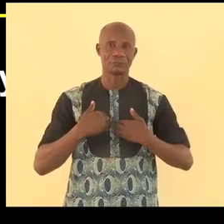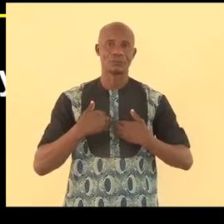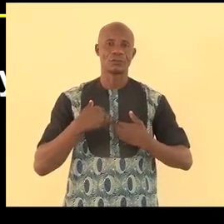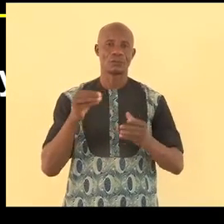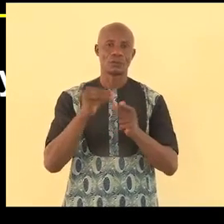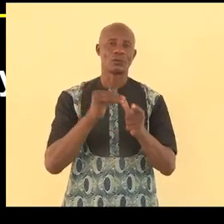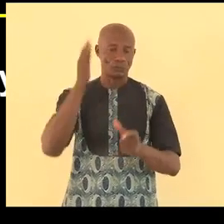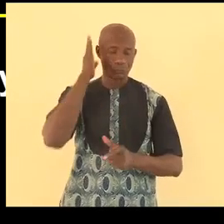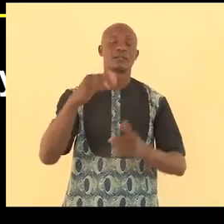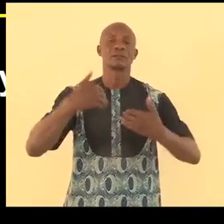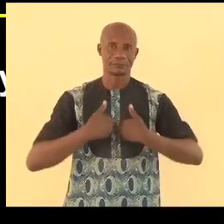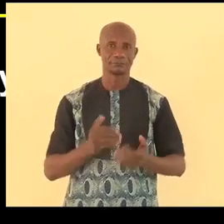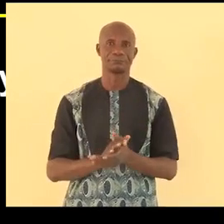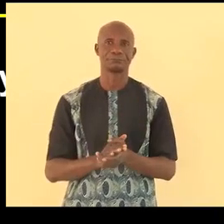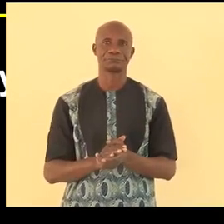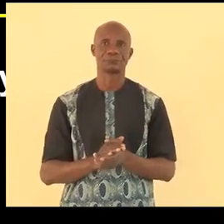will have.